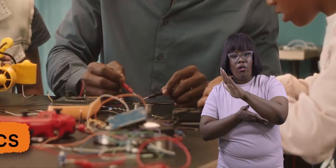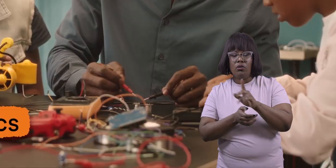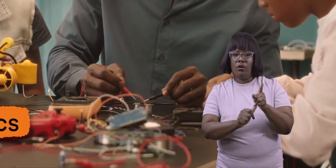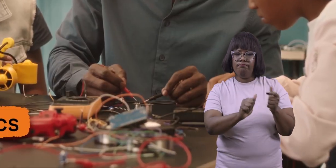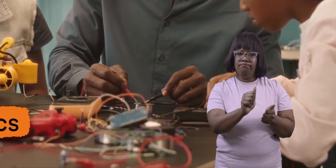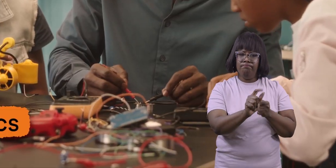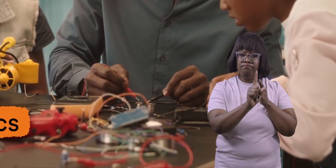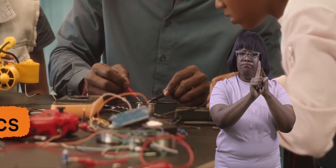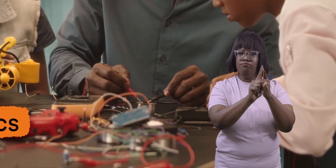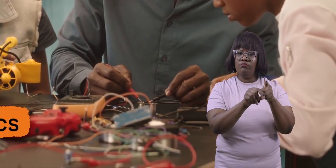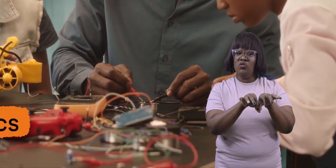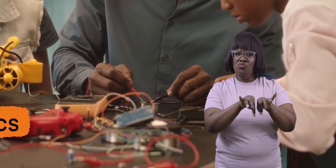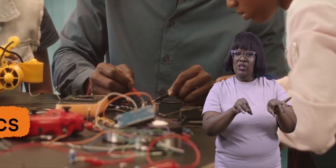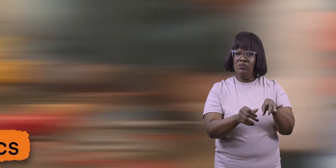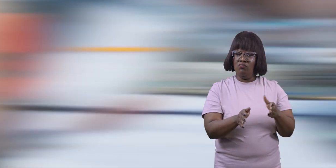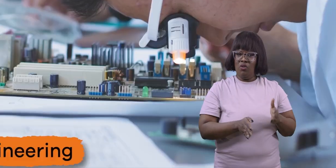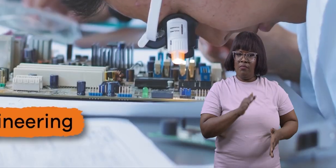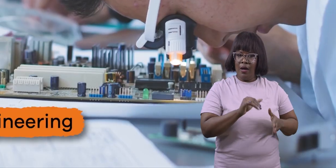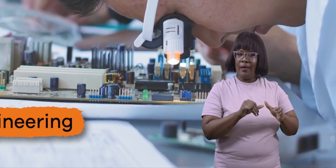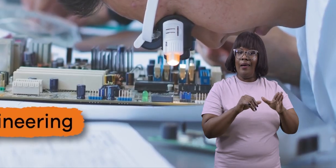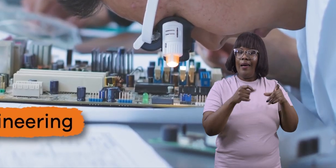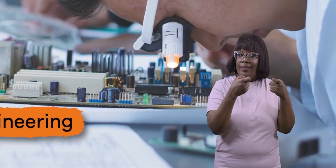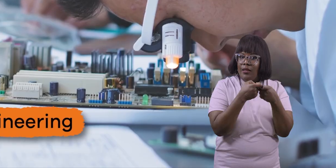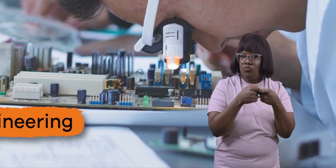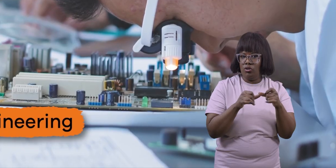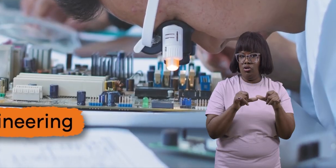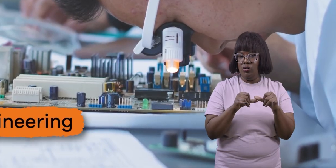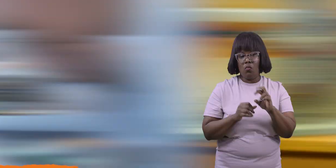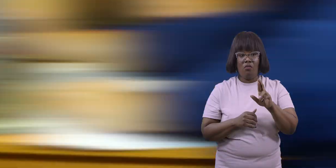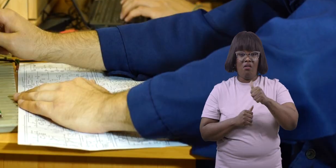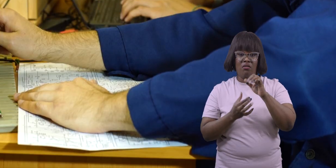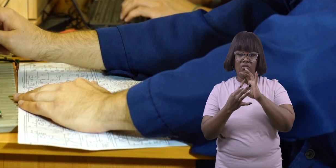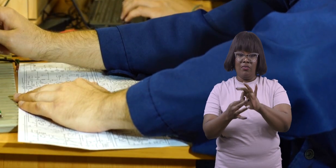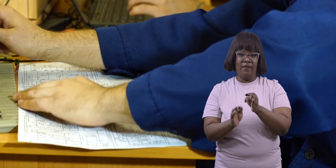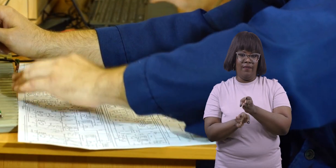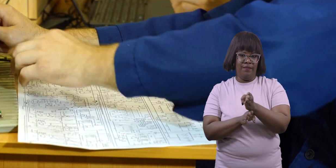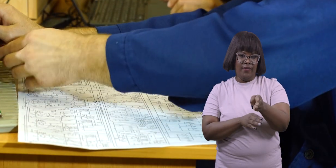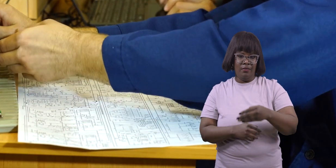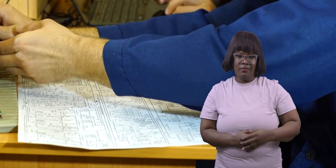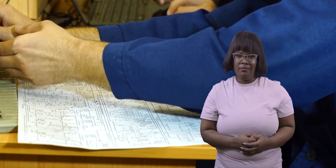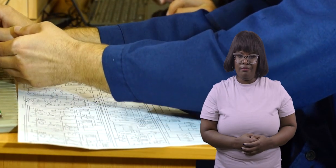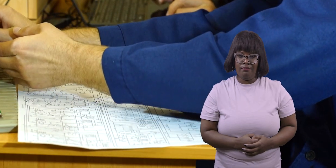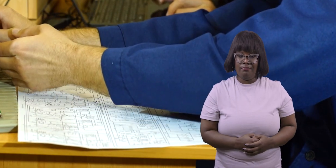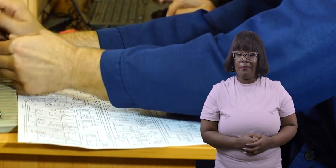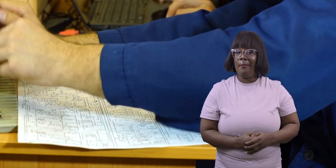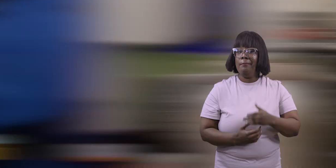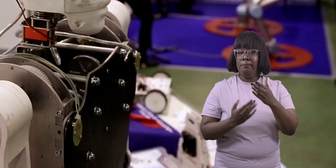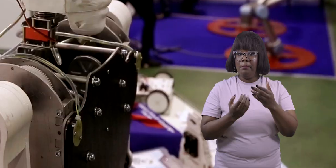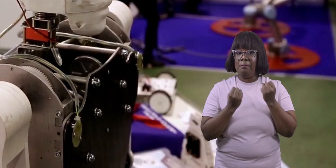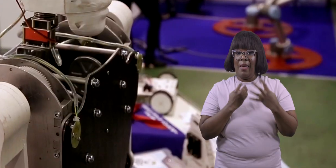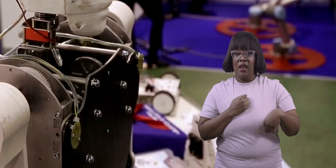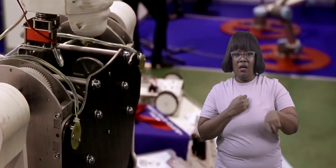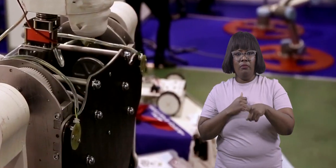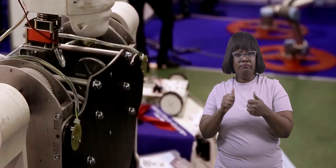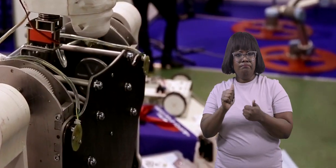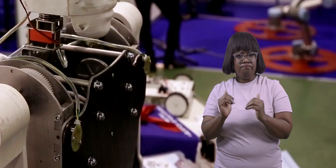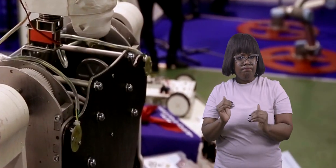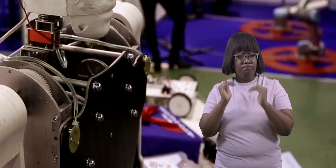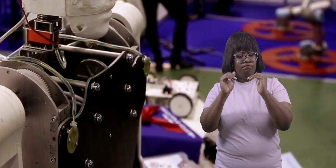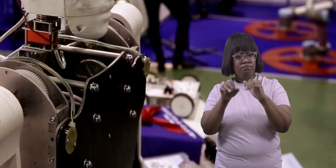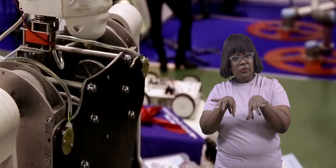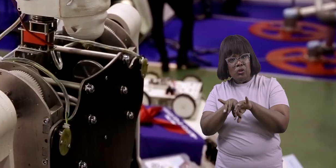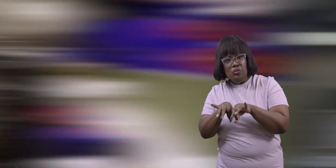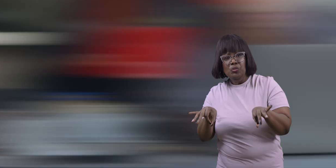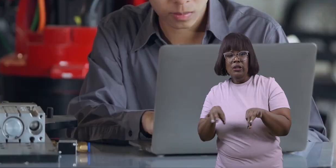college and pursue degrees in robotics, electrical engineering, or another related field. Many also pursue